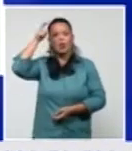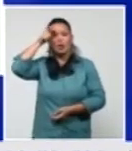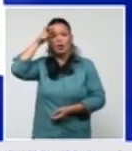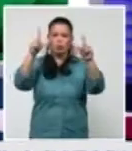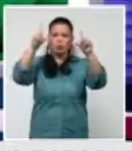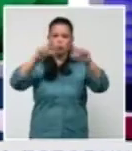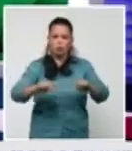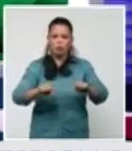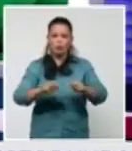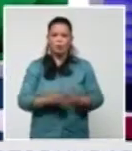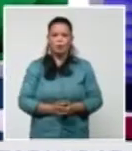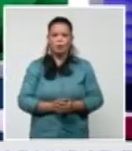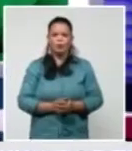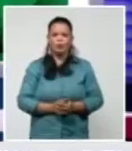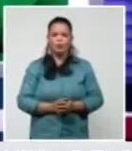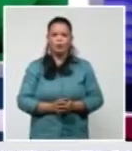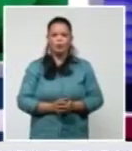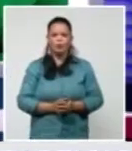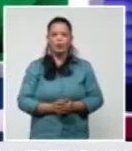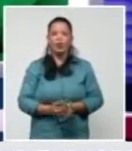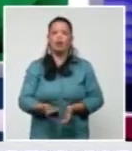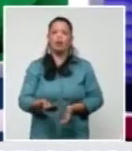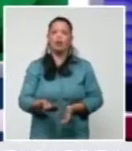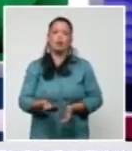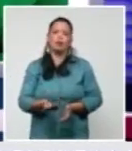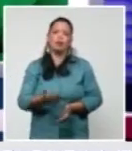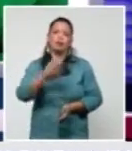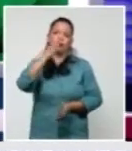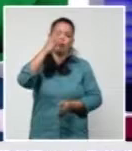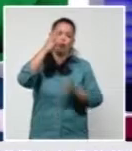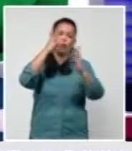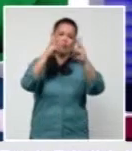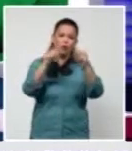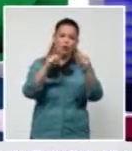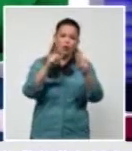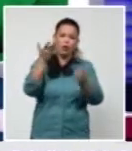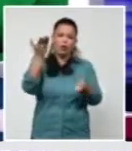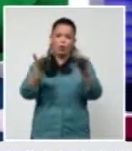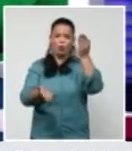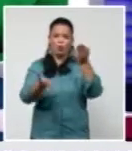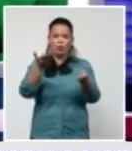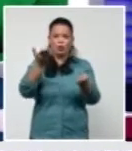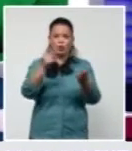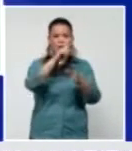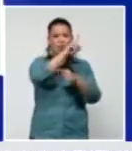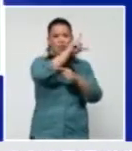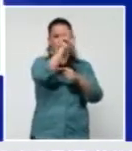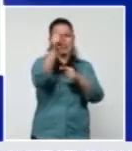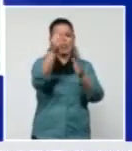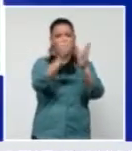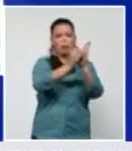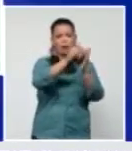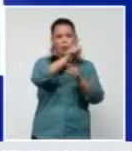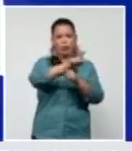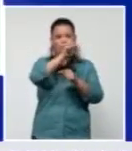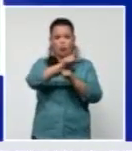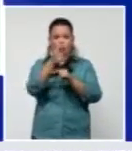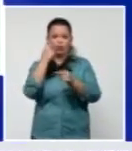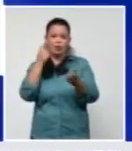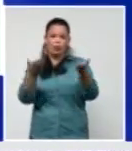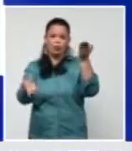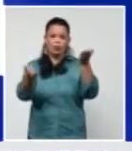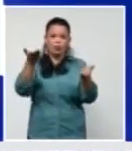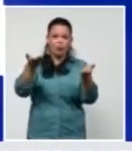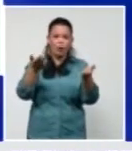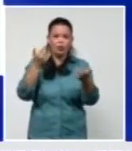date. Given yesterday's results by province, Pinar del Rio has the highest confirmed case rate per